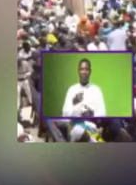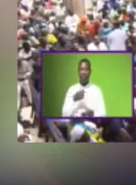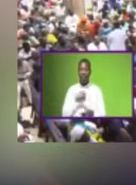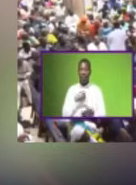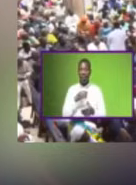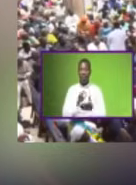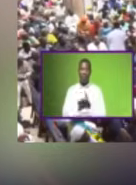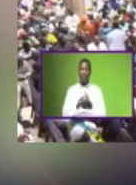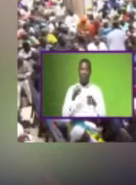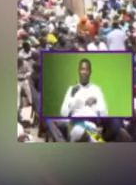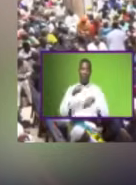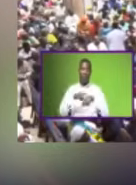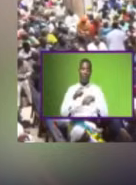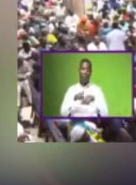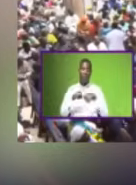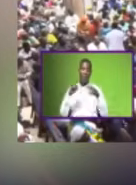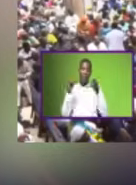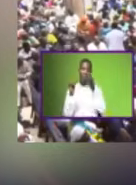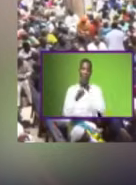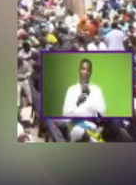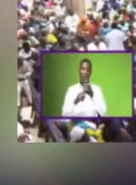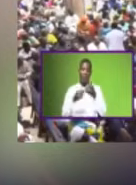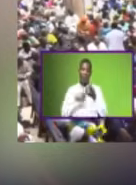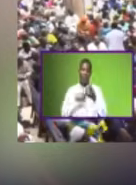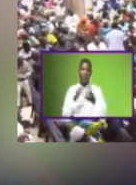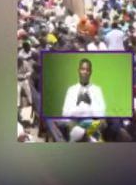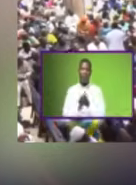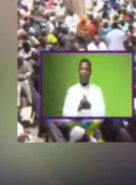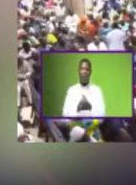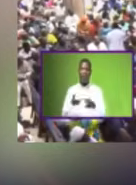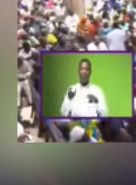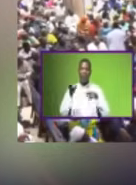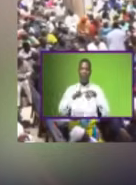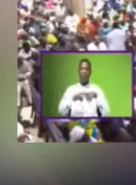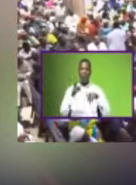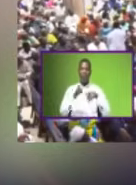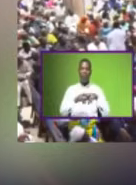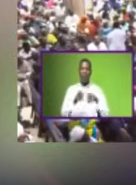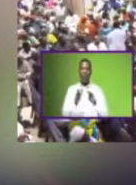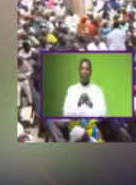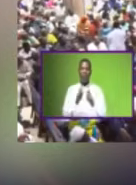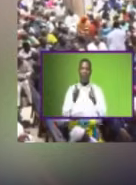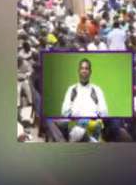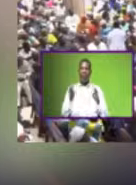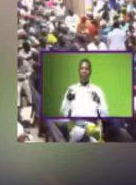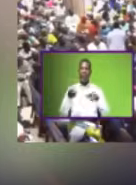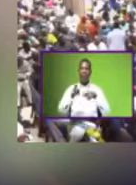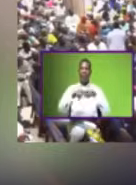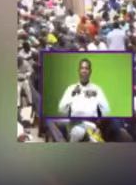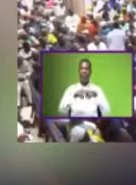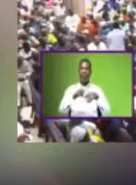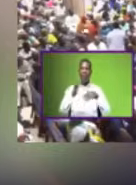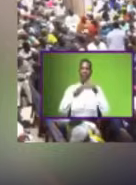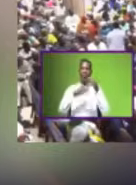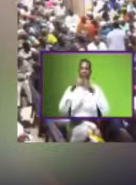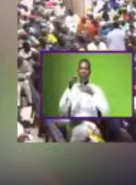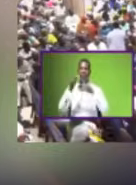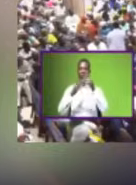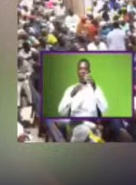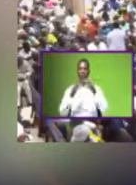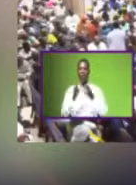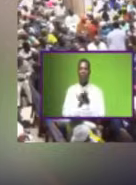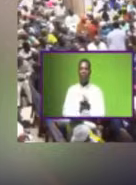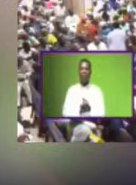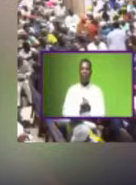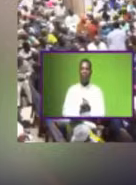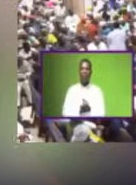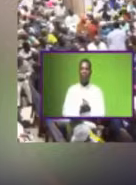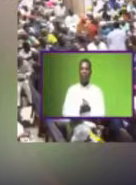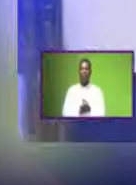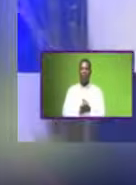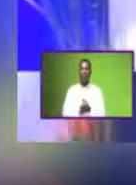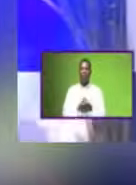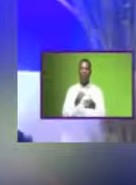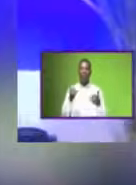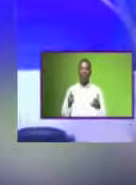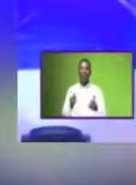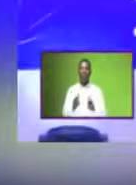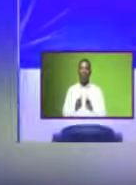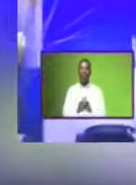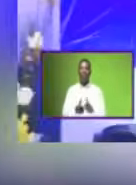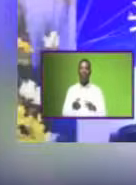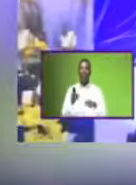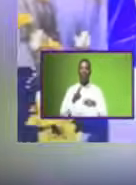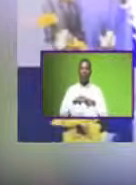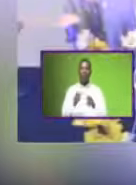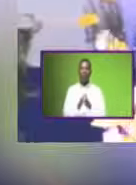attack me no na me san so ya extension. Beloved, the more they attack me, even I continue to do extension. I'm